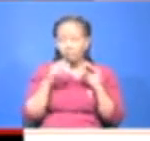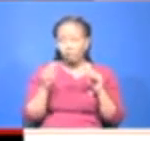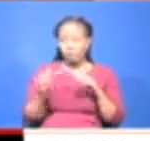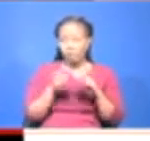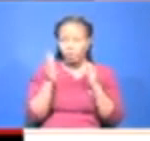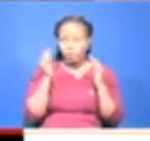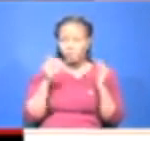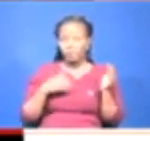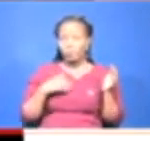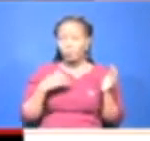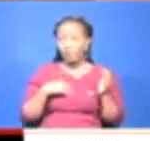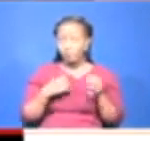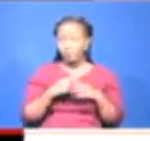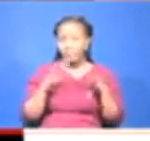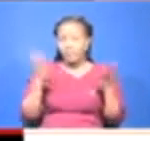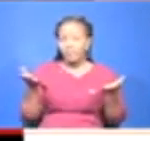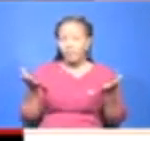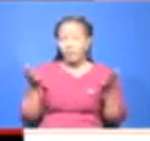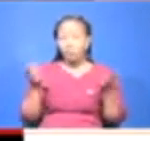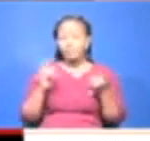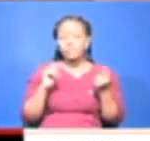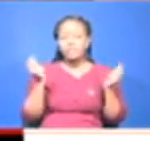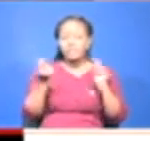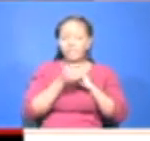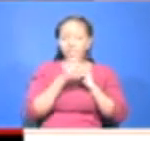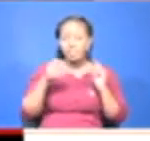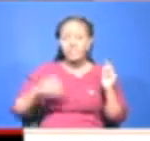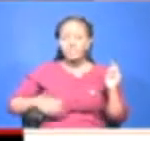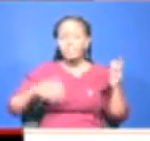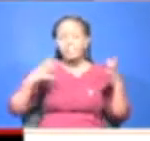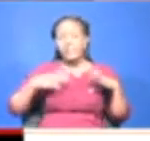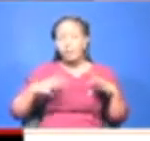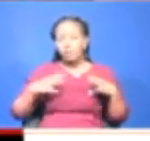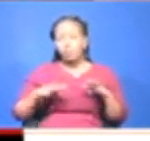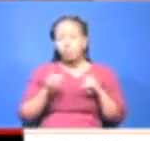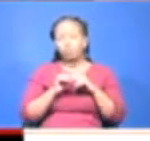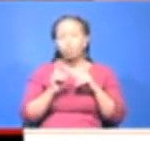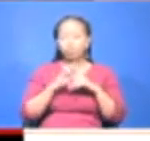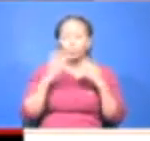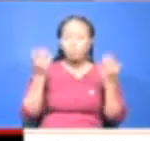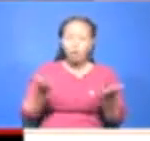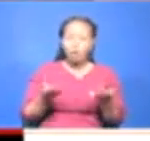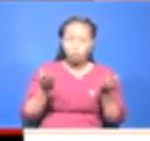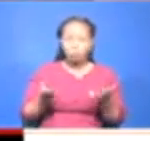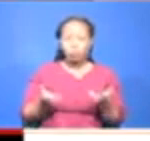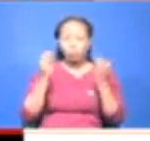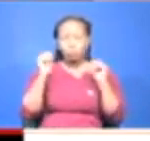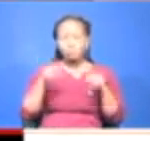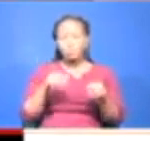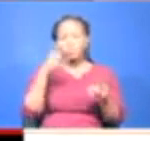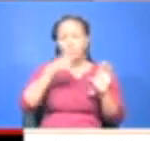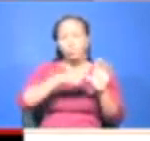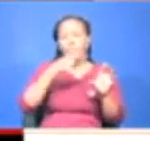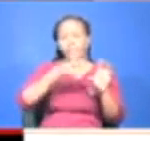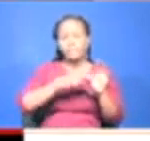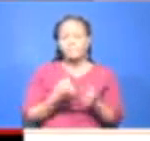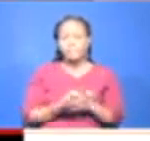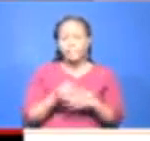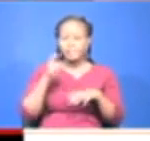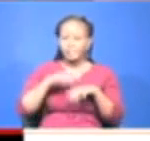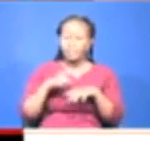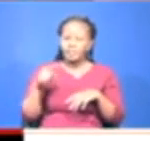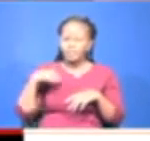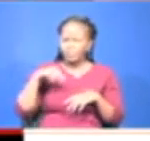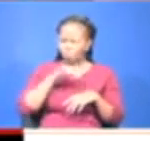how do we turn young people's attention to that, and then how do we equip them to be able to participate in that, right? So when we looked at that problem,